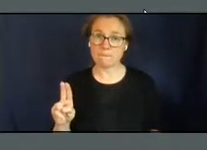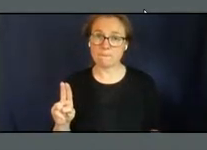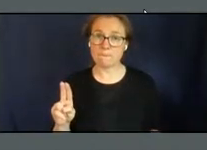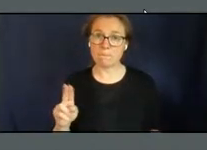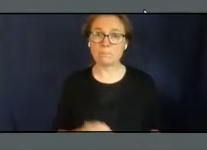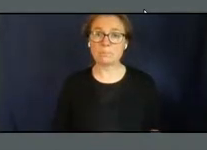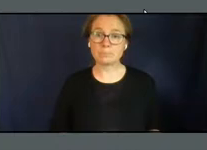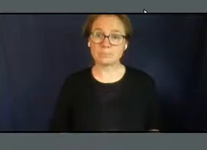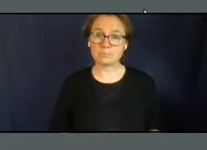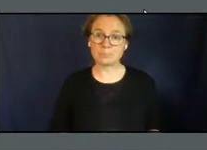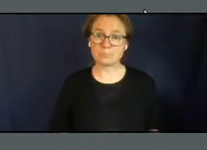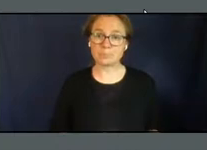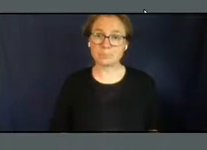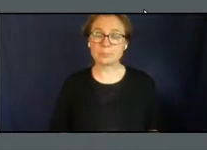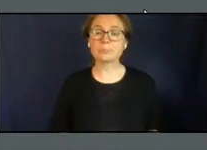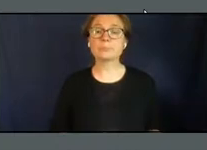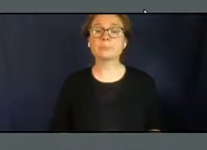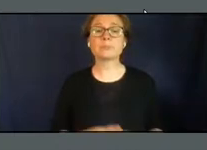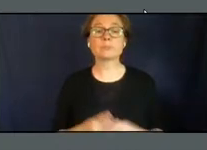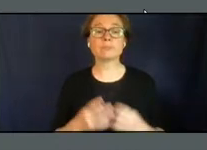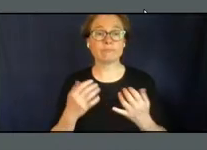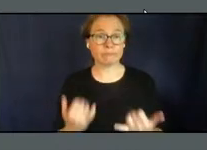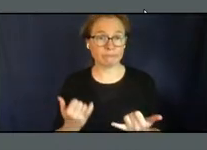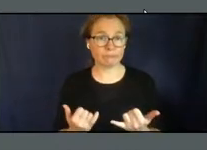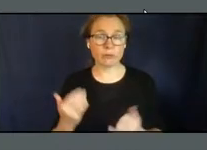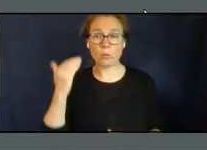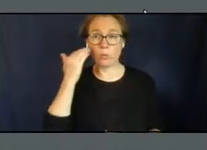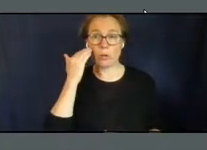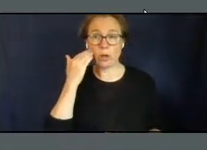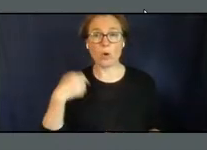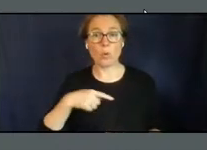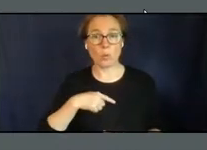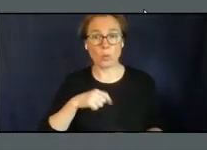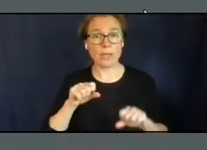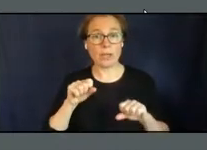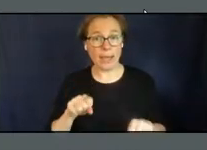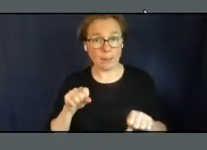we know from that that we have been able to draw students